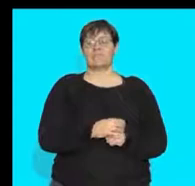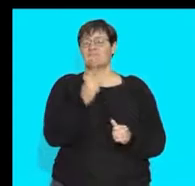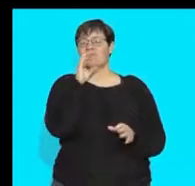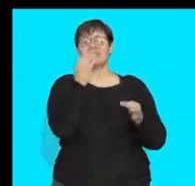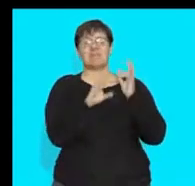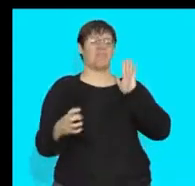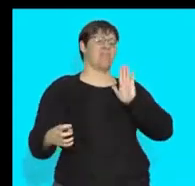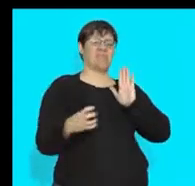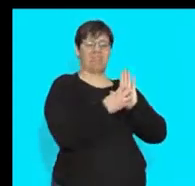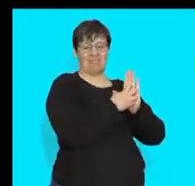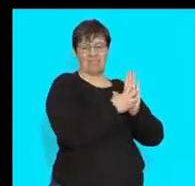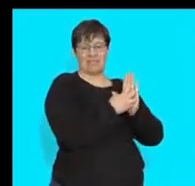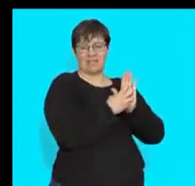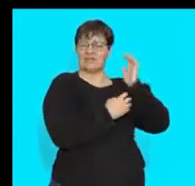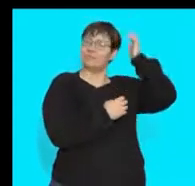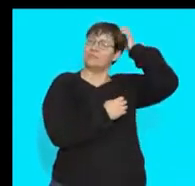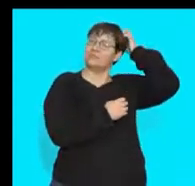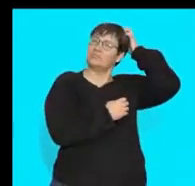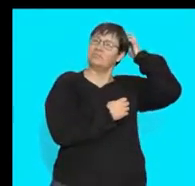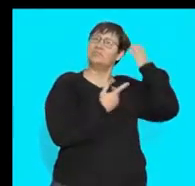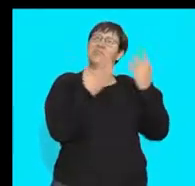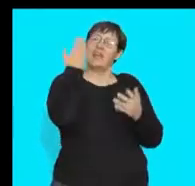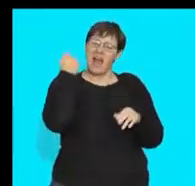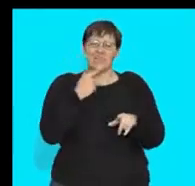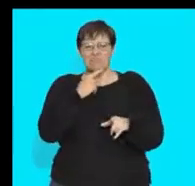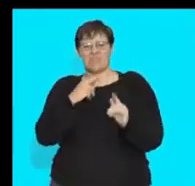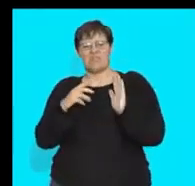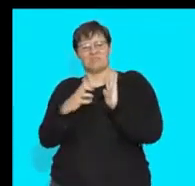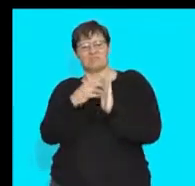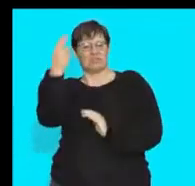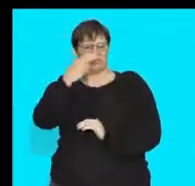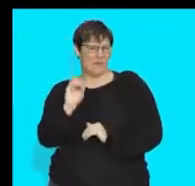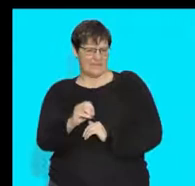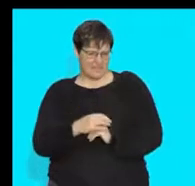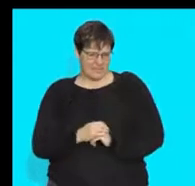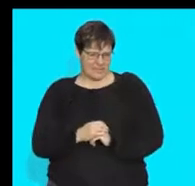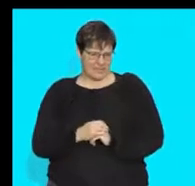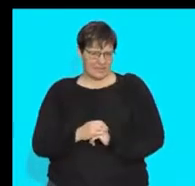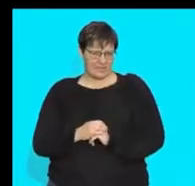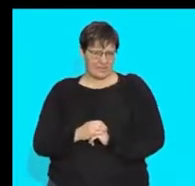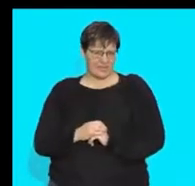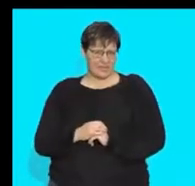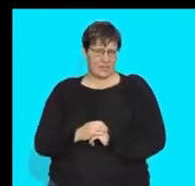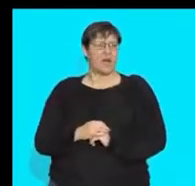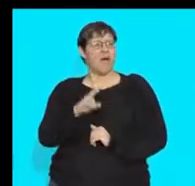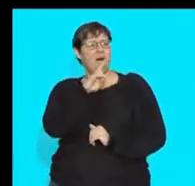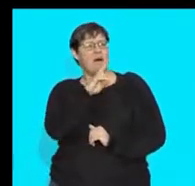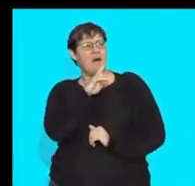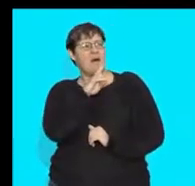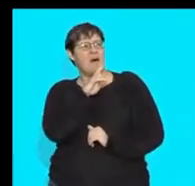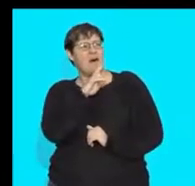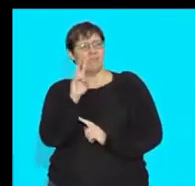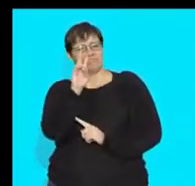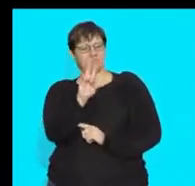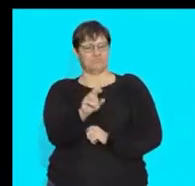diagram. I drew it on the board last time, but very simply what we need to look at is that what